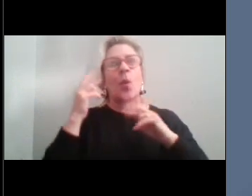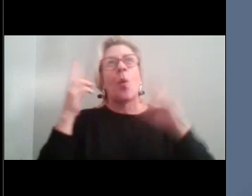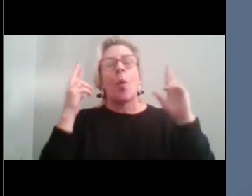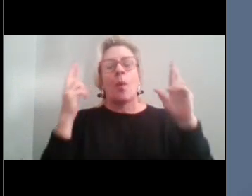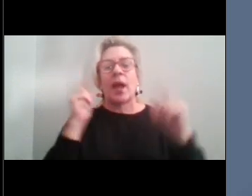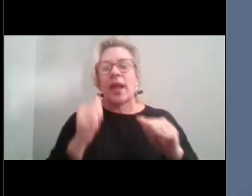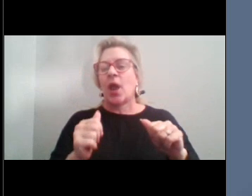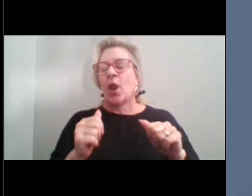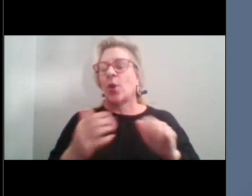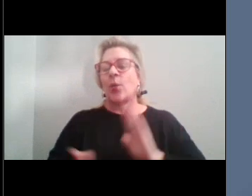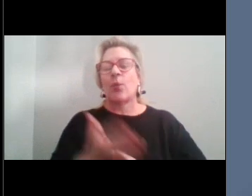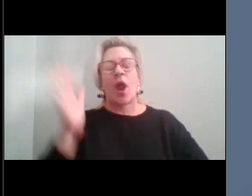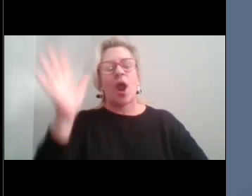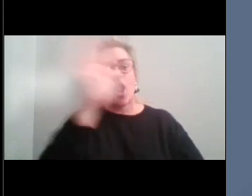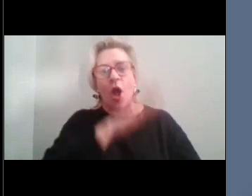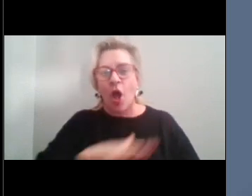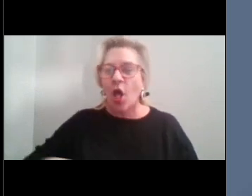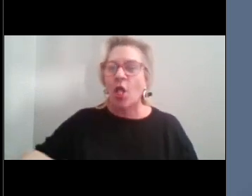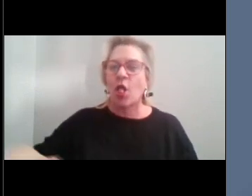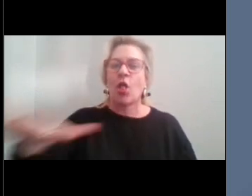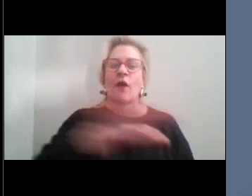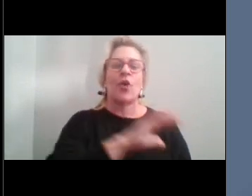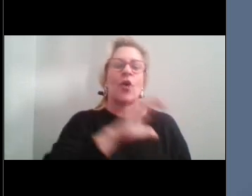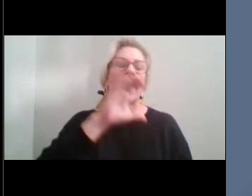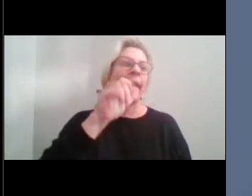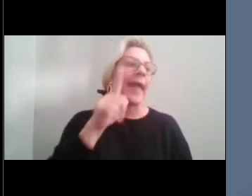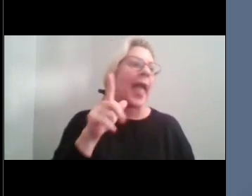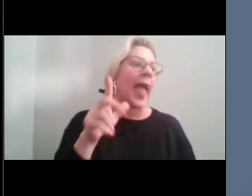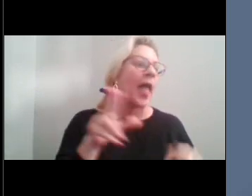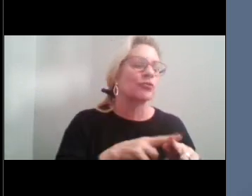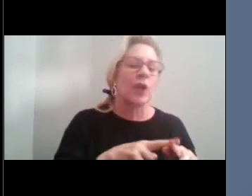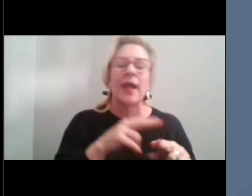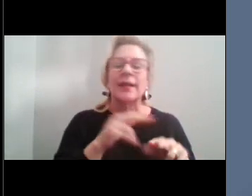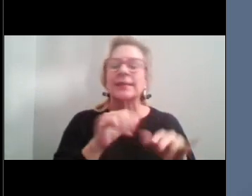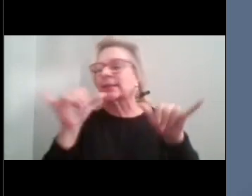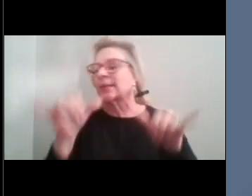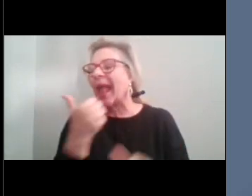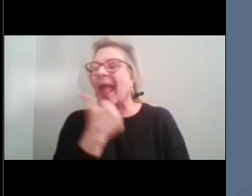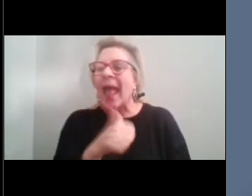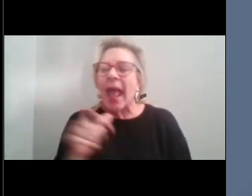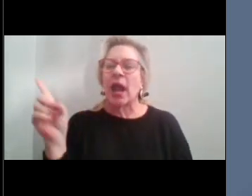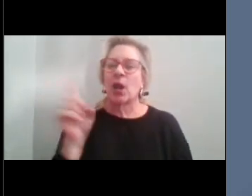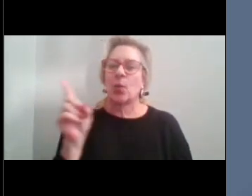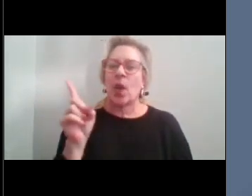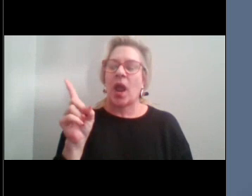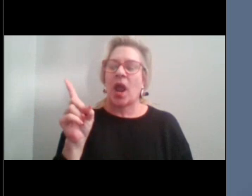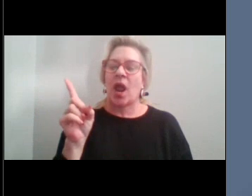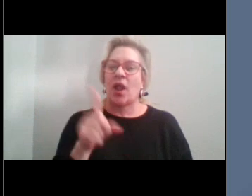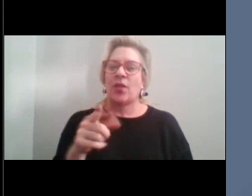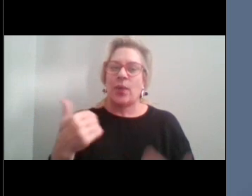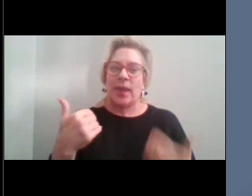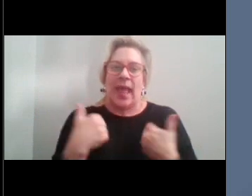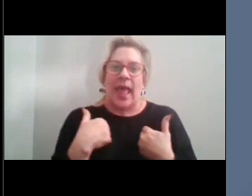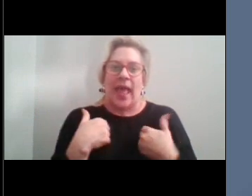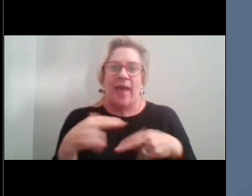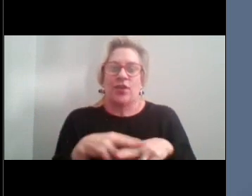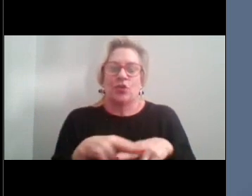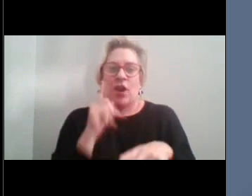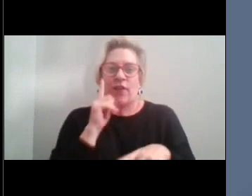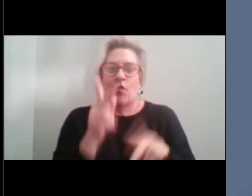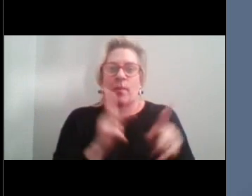could operate on Caltrain, VTA's system, anywhere where the traditional passenger rail or freight